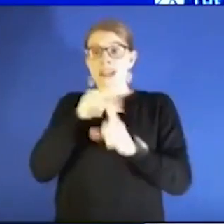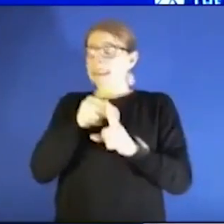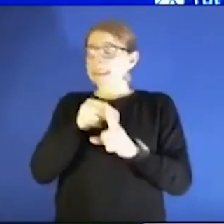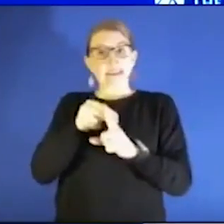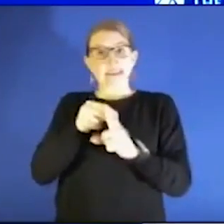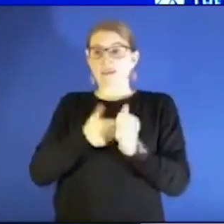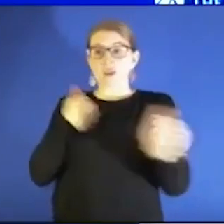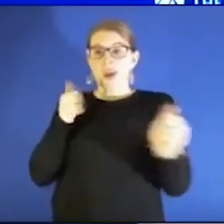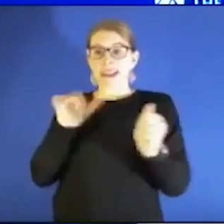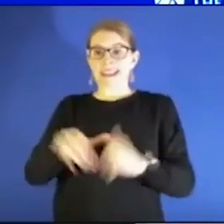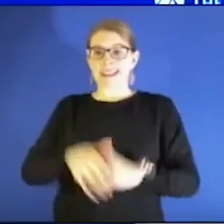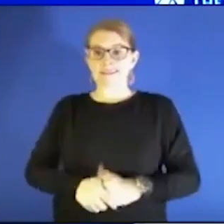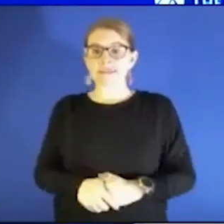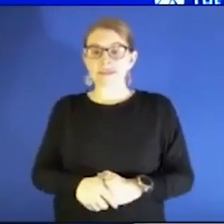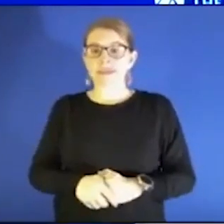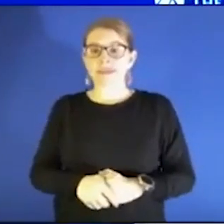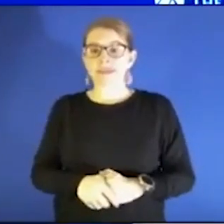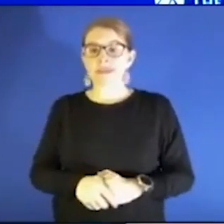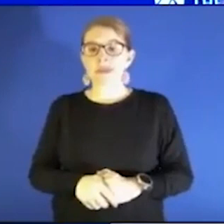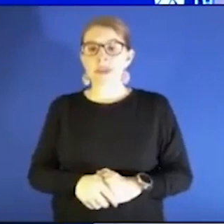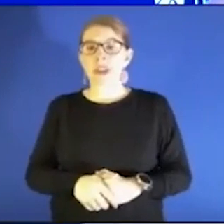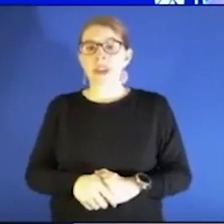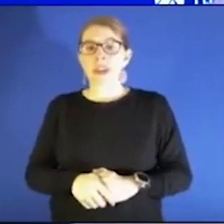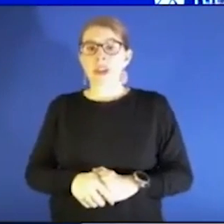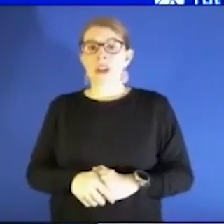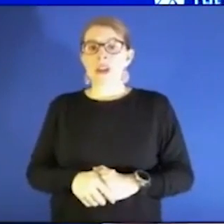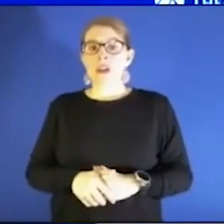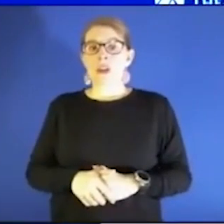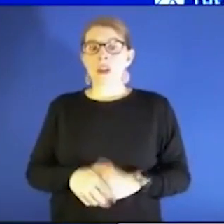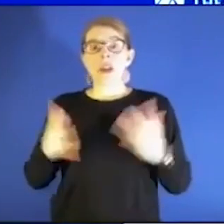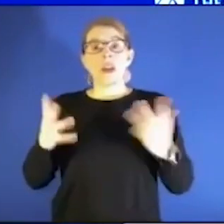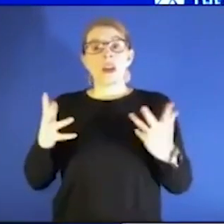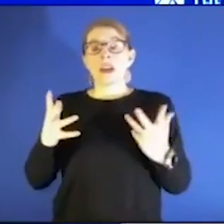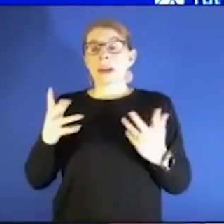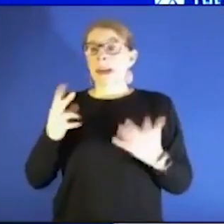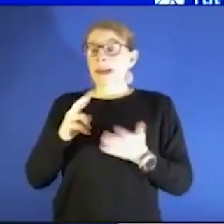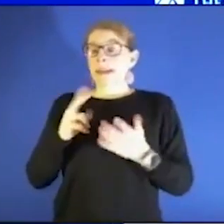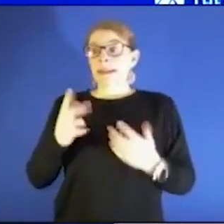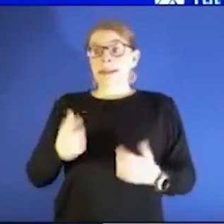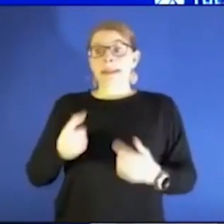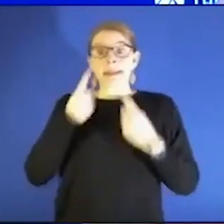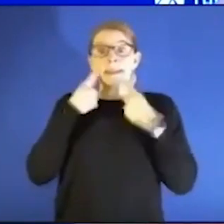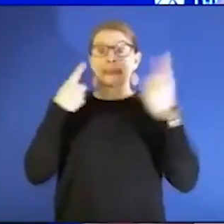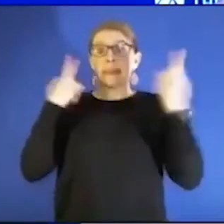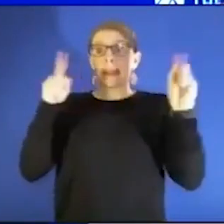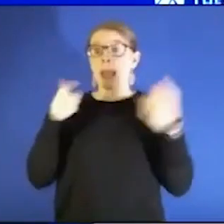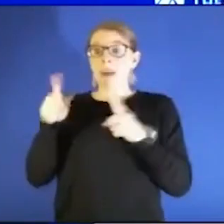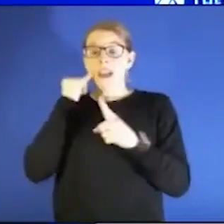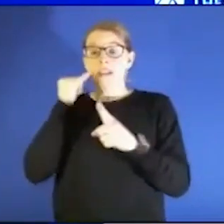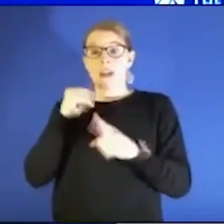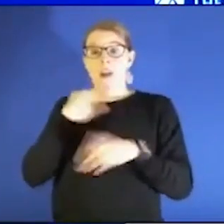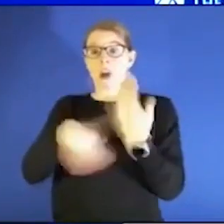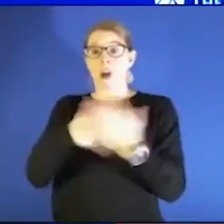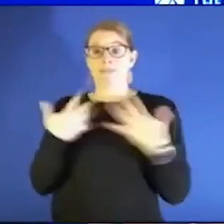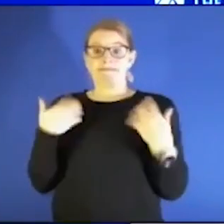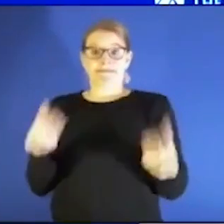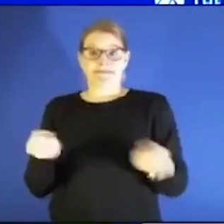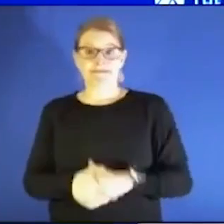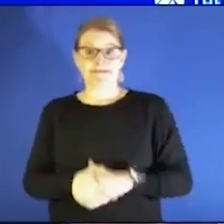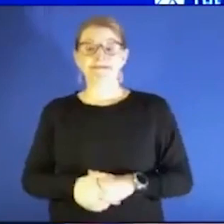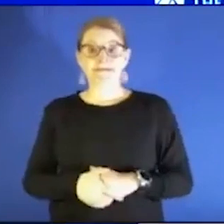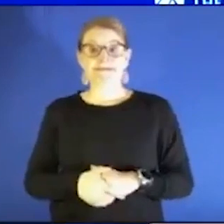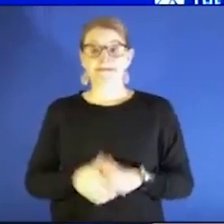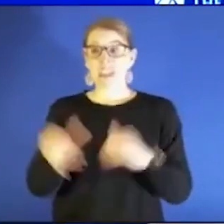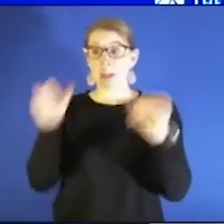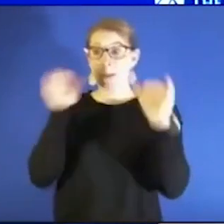important. We all do better when we all do better, and we certainly want our places of businesses and our bars and everybody employed by there to be able to